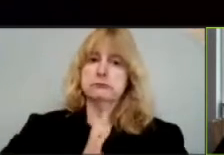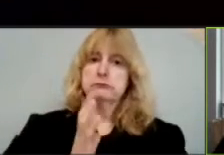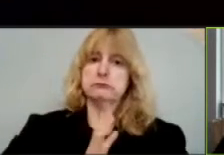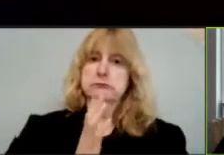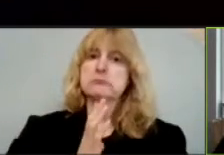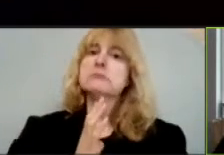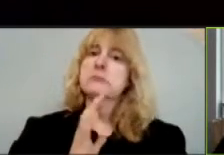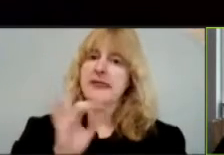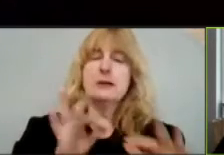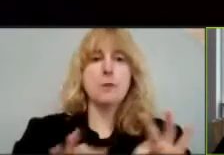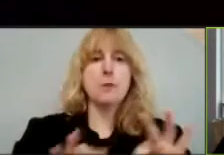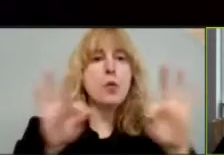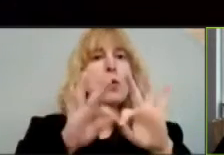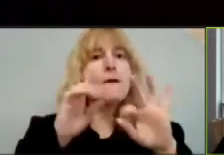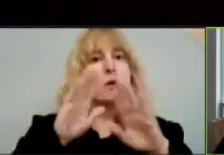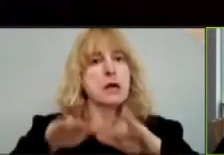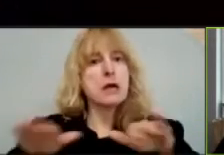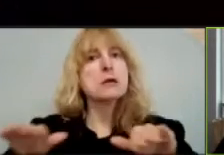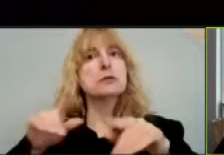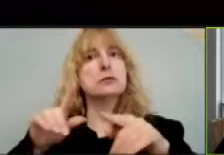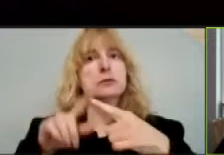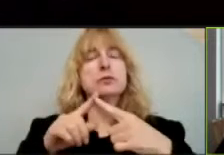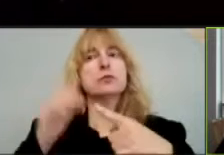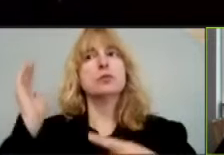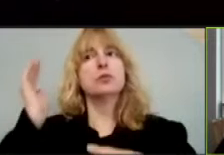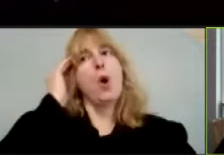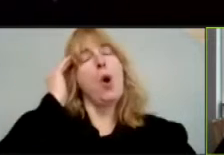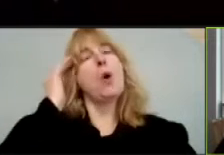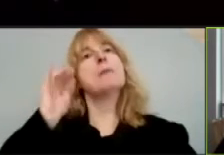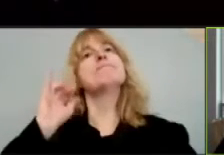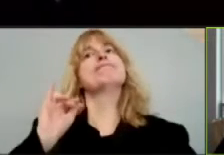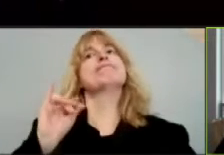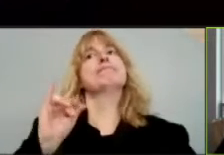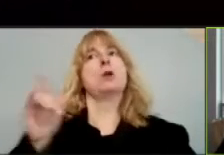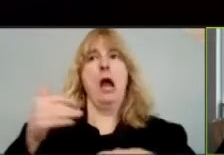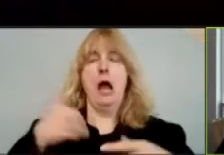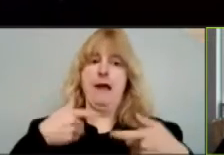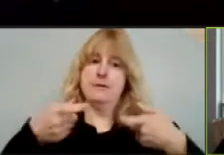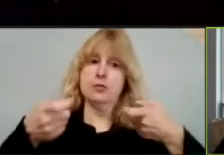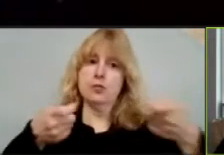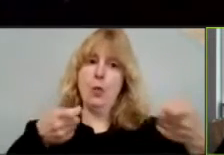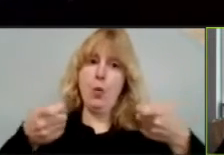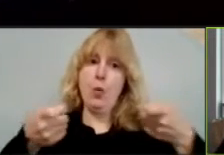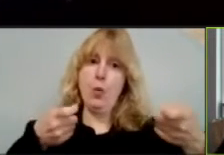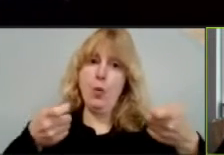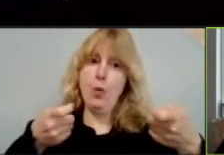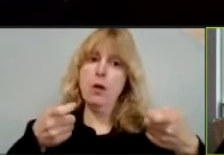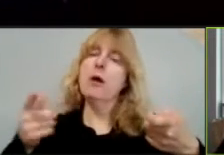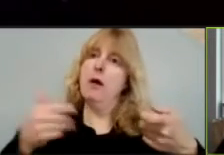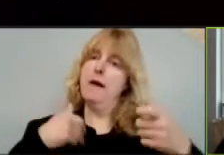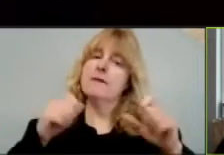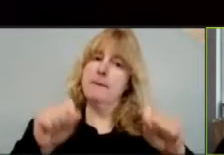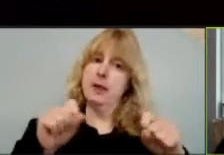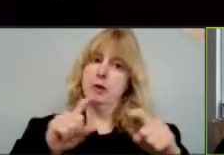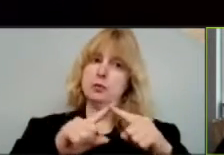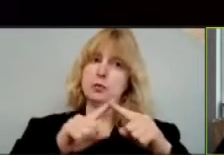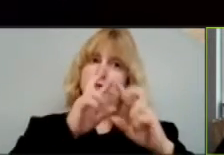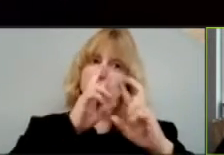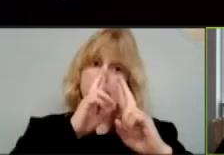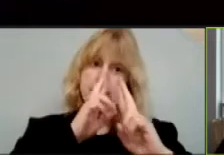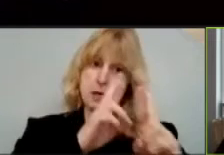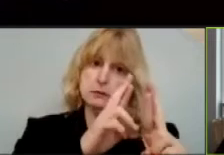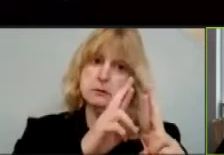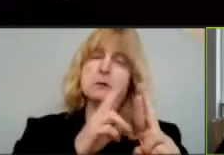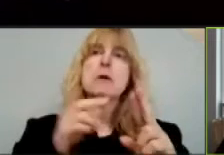also, it's important for them to know what they have under their control. And they have under their control the ability to respect. They have their